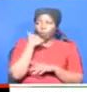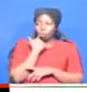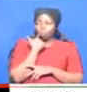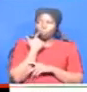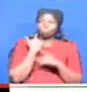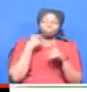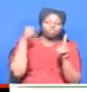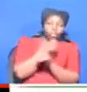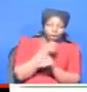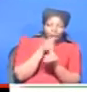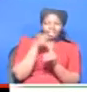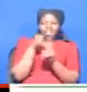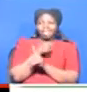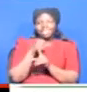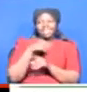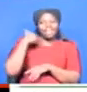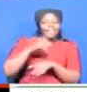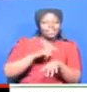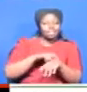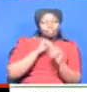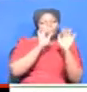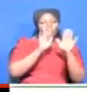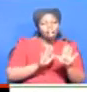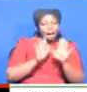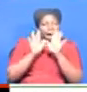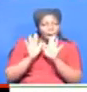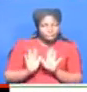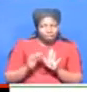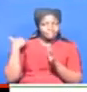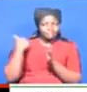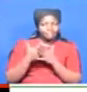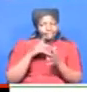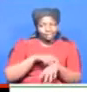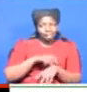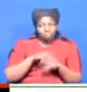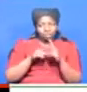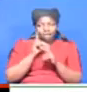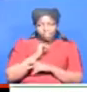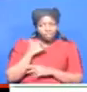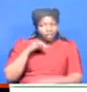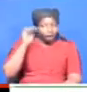and every time we have campaigned ever since the time we started, you have not heard of any